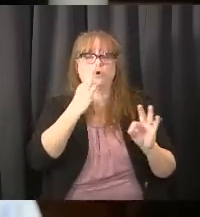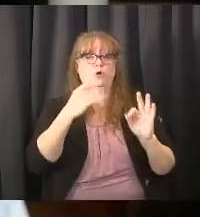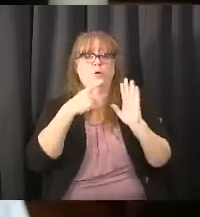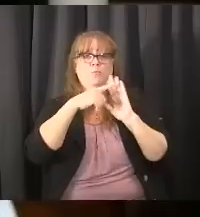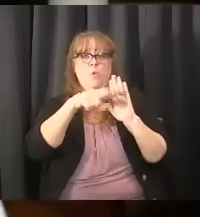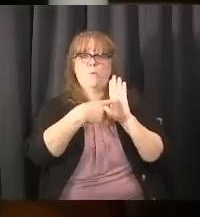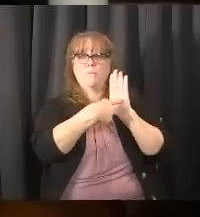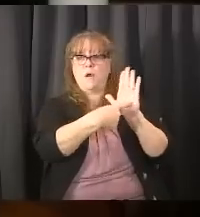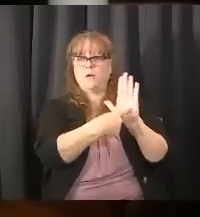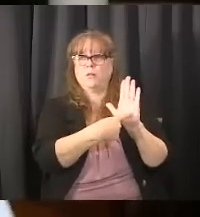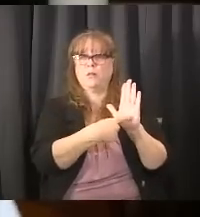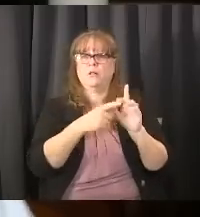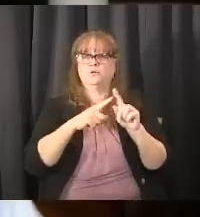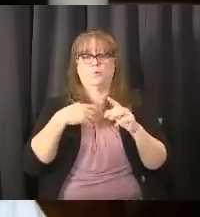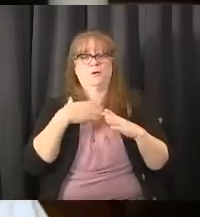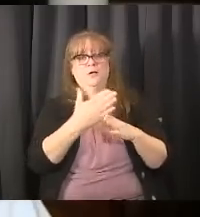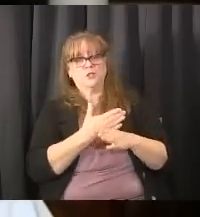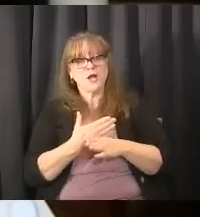members vaccinated.